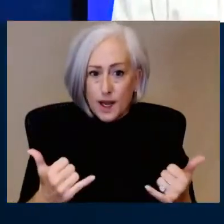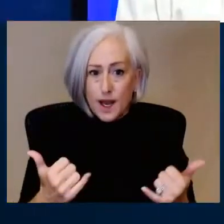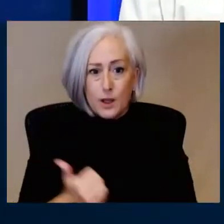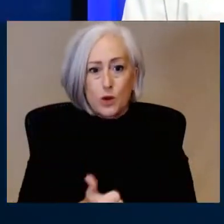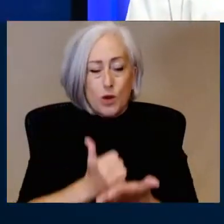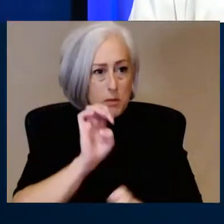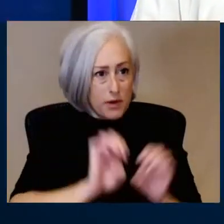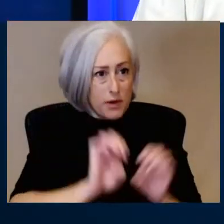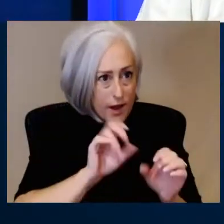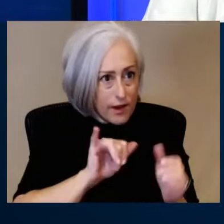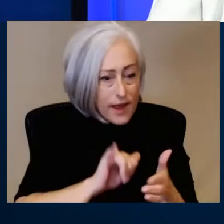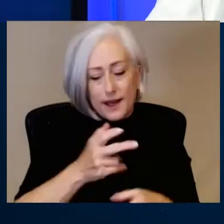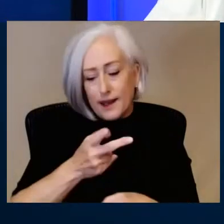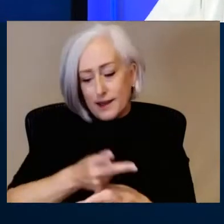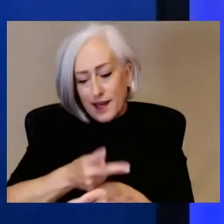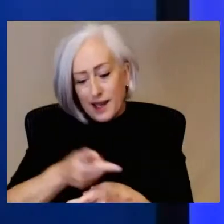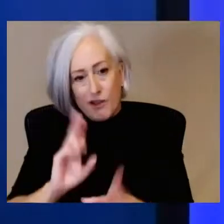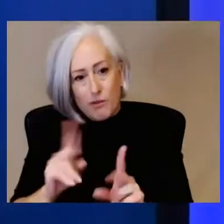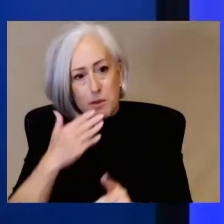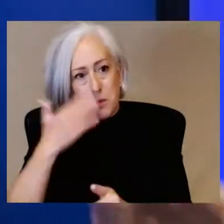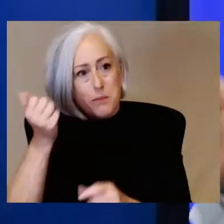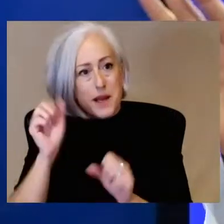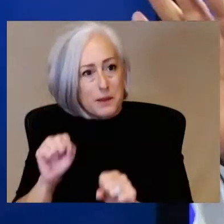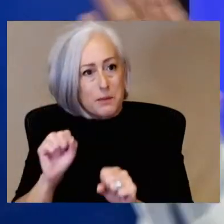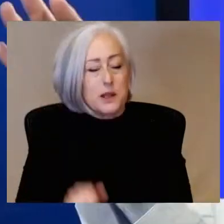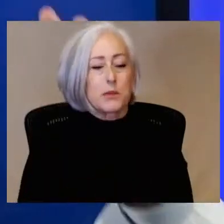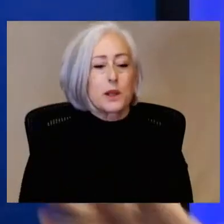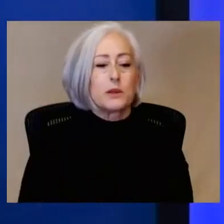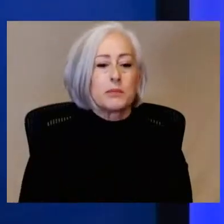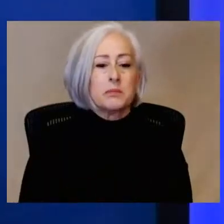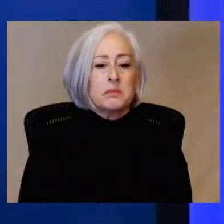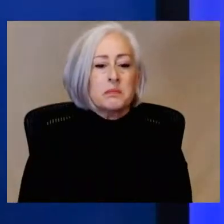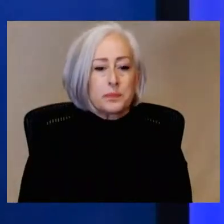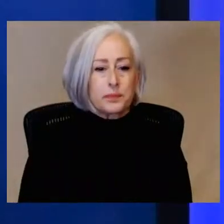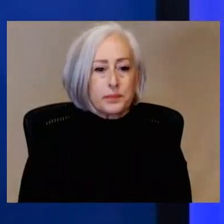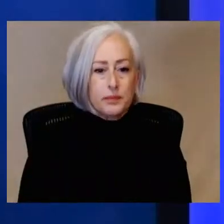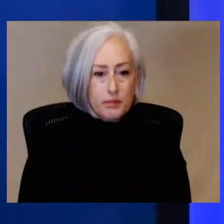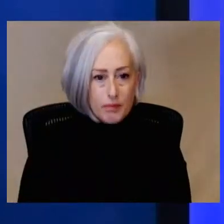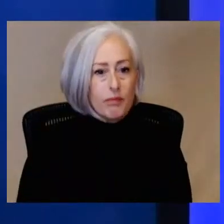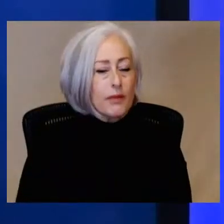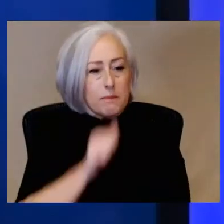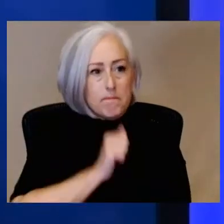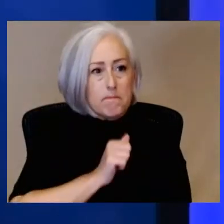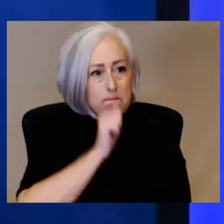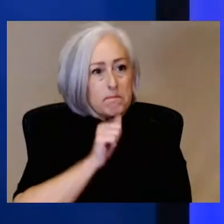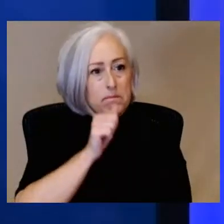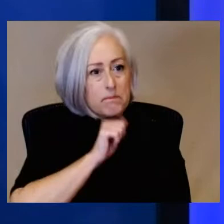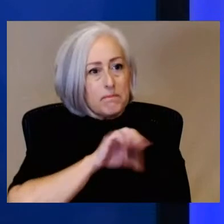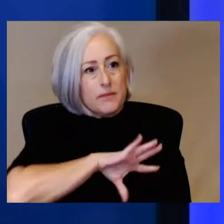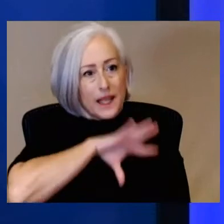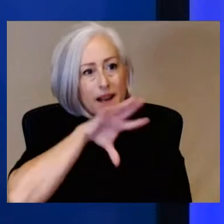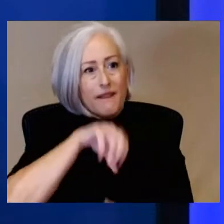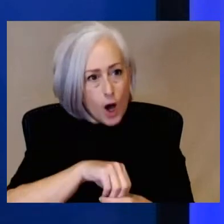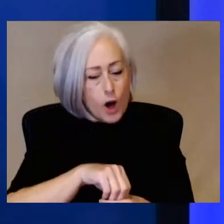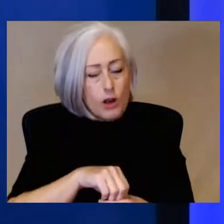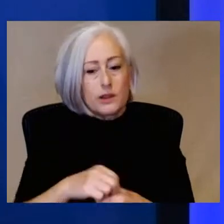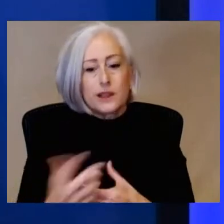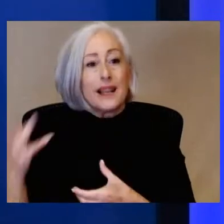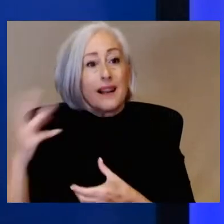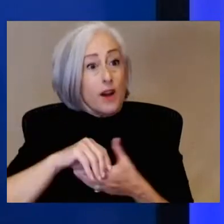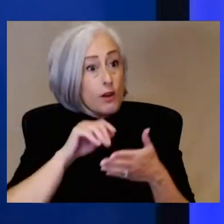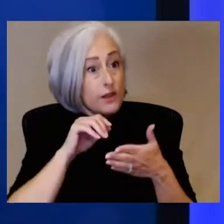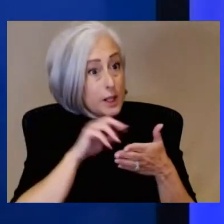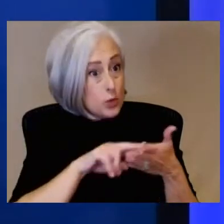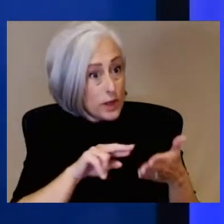know, and I'll just tell you, I think this message about staying in the game and hanging in there and being part of research is so important. My dad had a